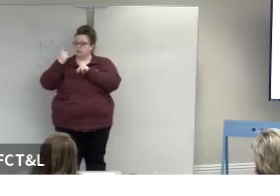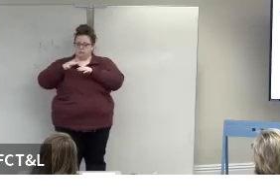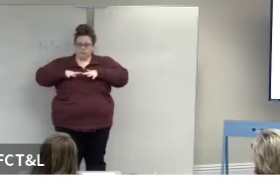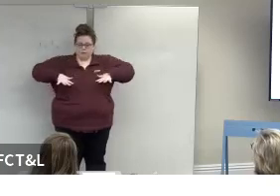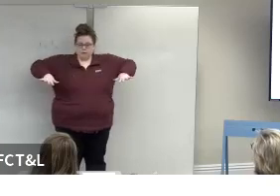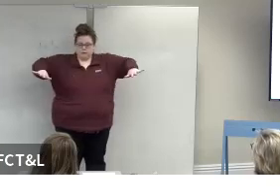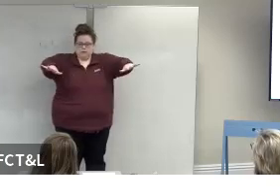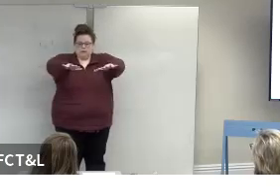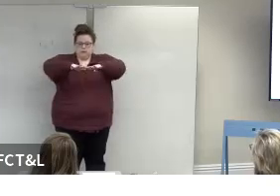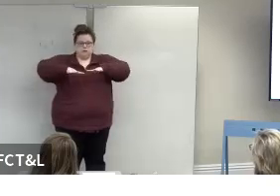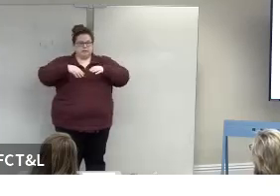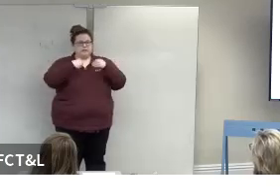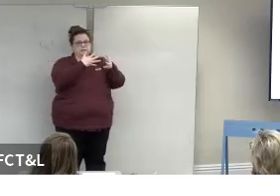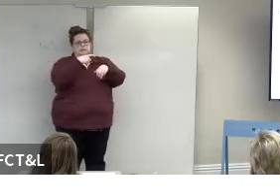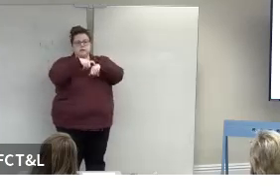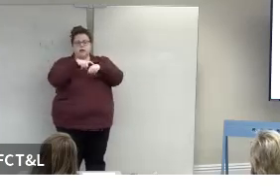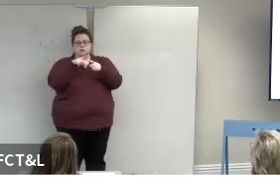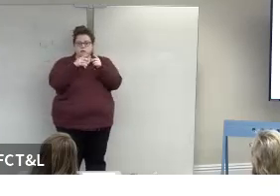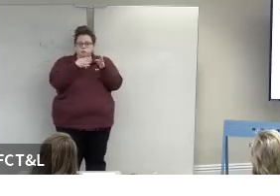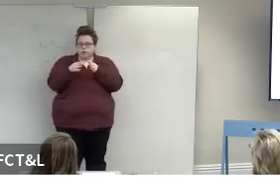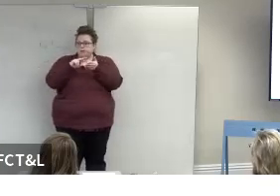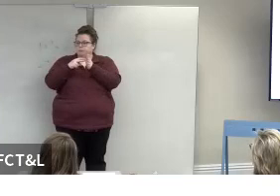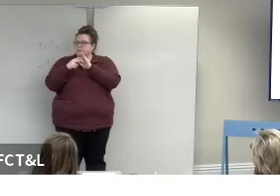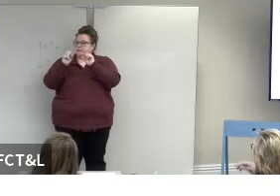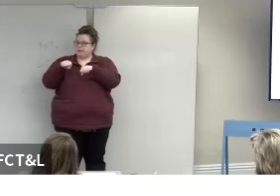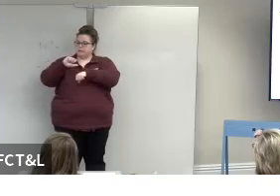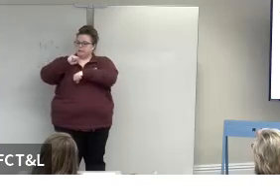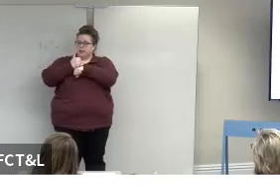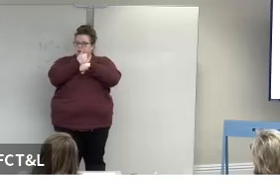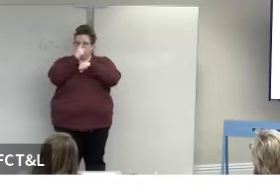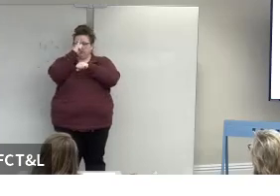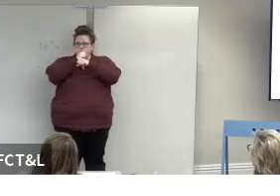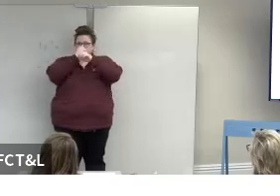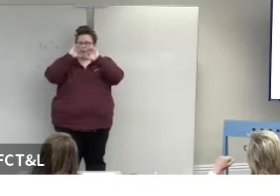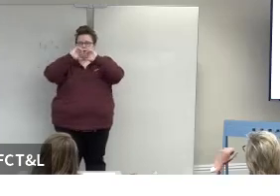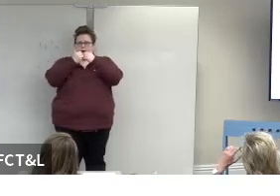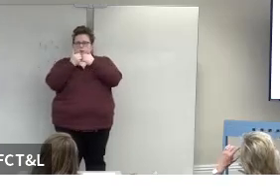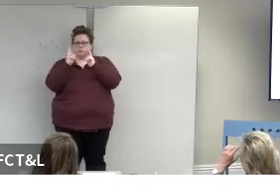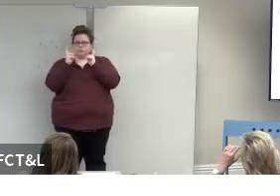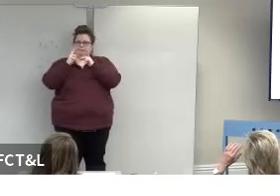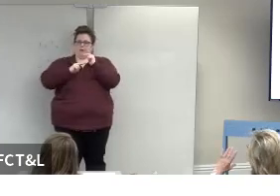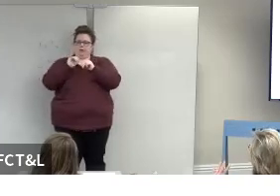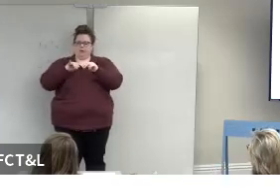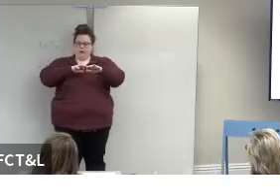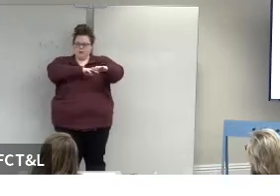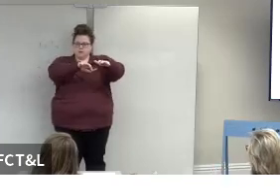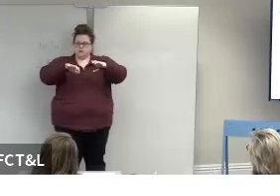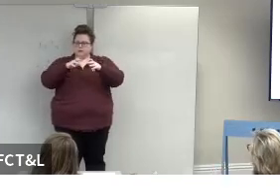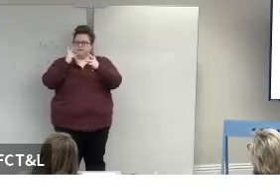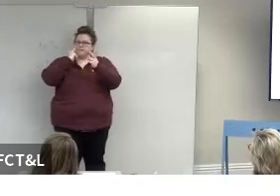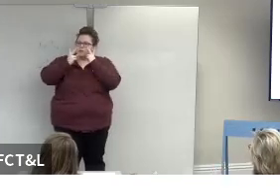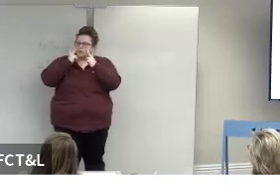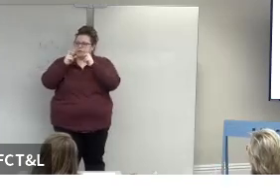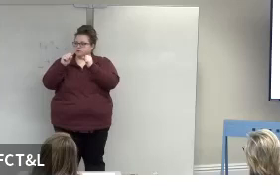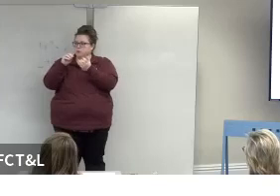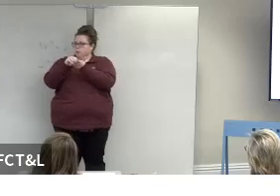Maybe you might be building something. So you need to give, if you're building something, you want to have prep time, right, on